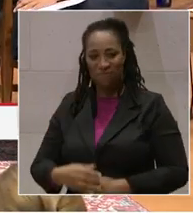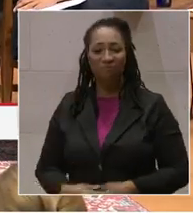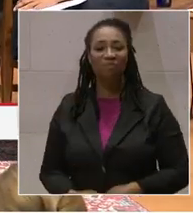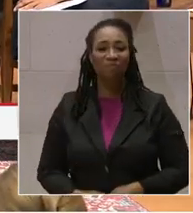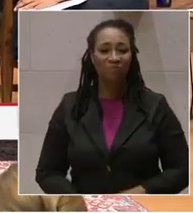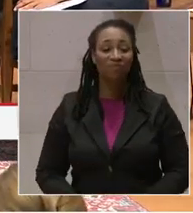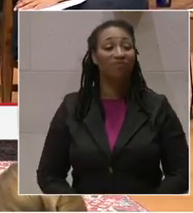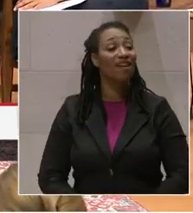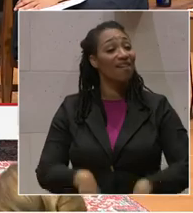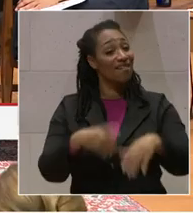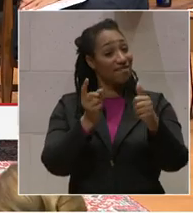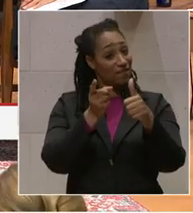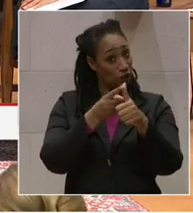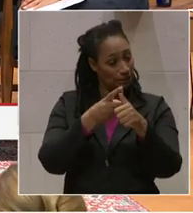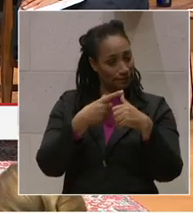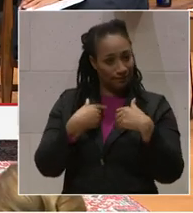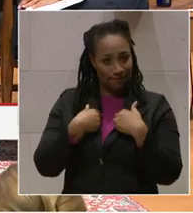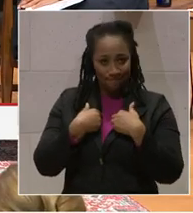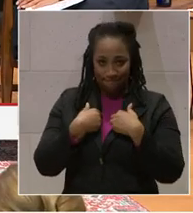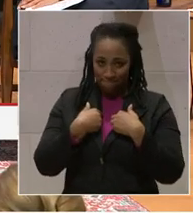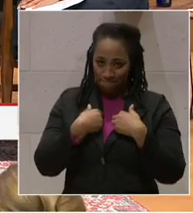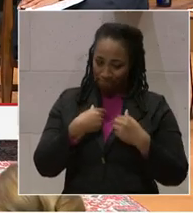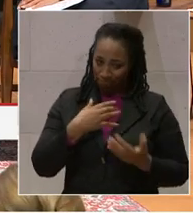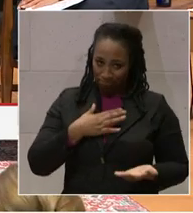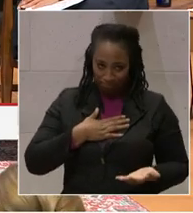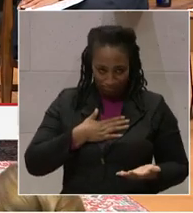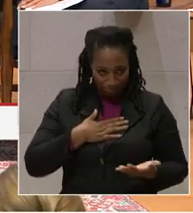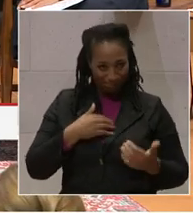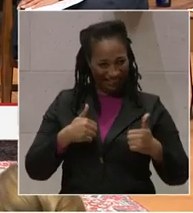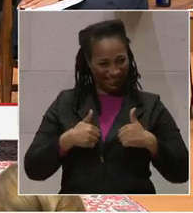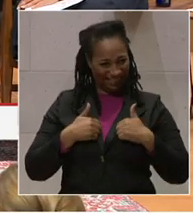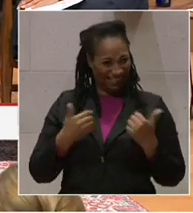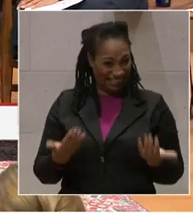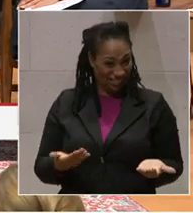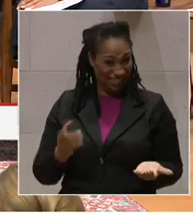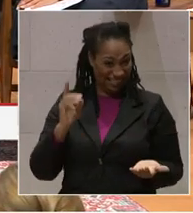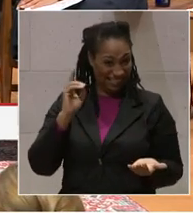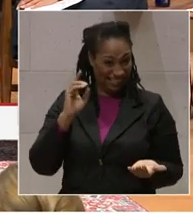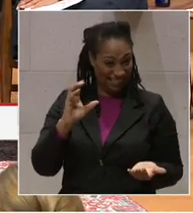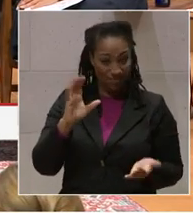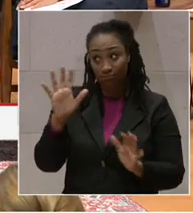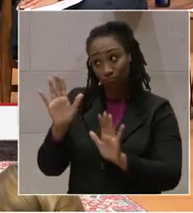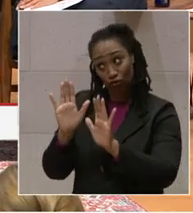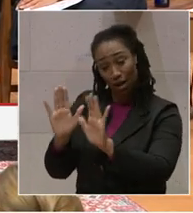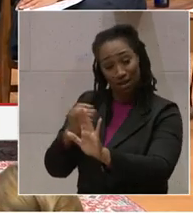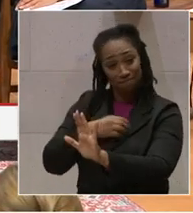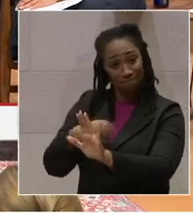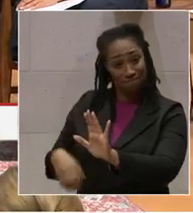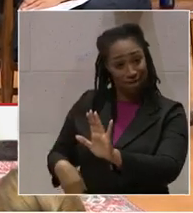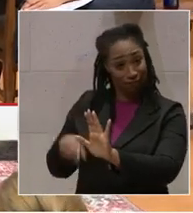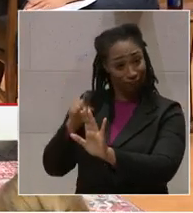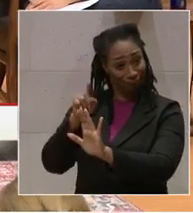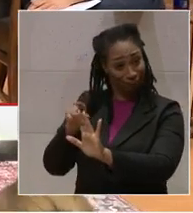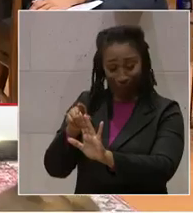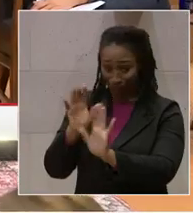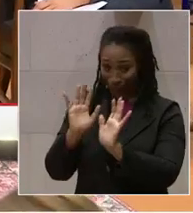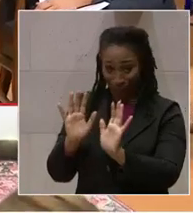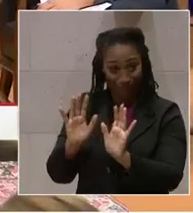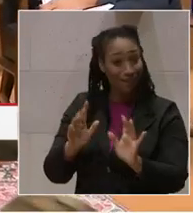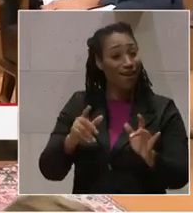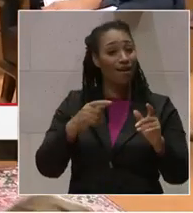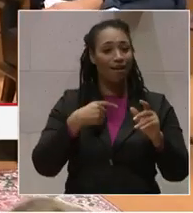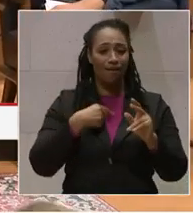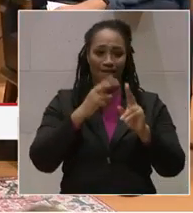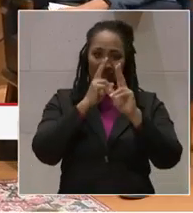a constituent of the mayor, proudly so, and I had the great honor of when I worked with the city, just really watching this mayor